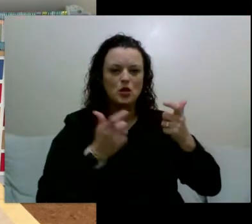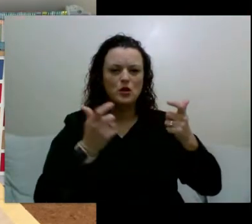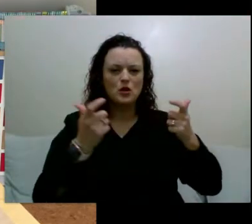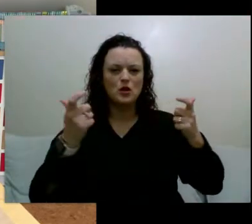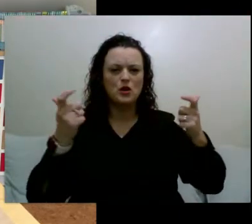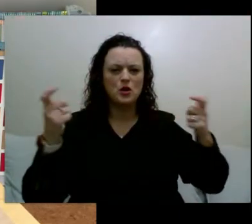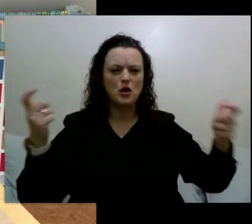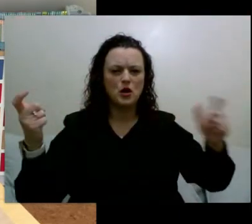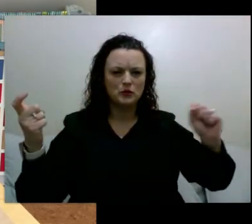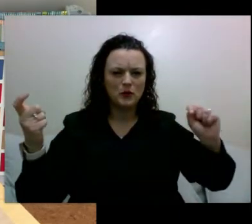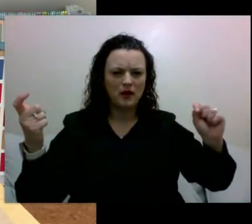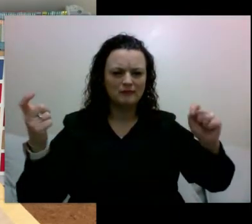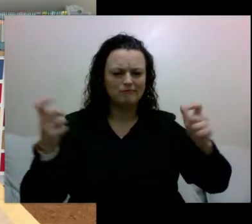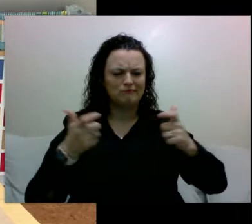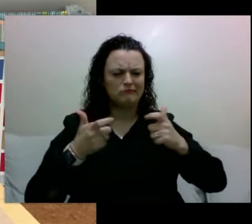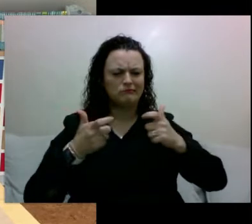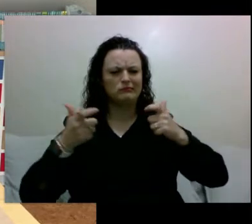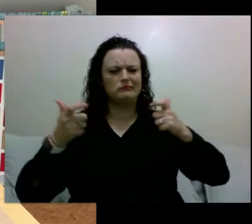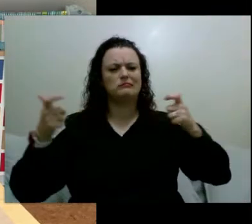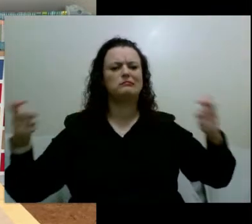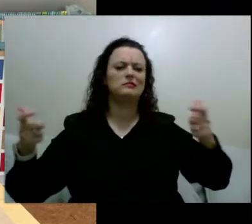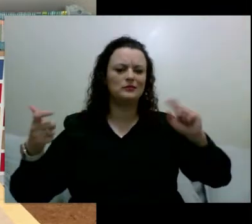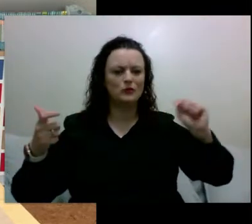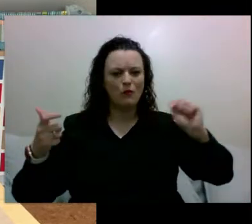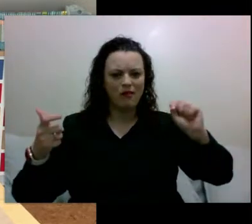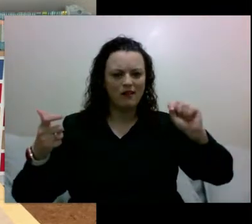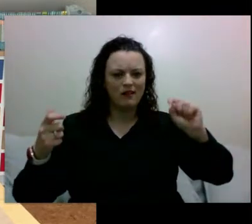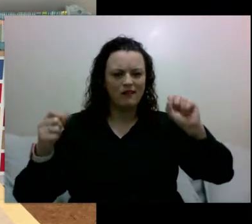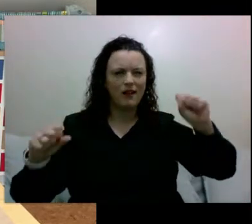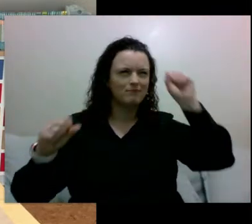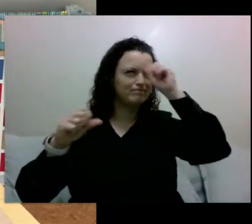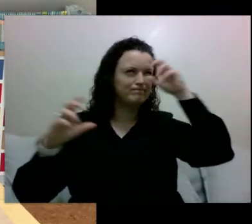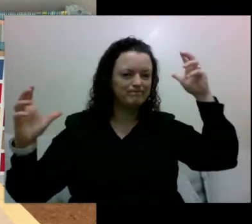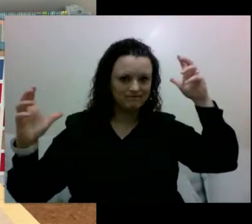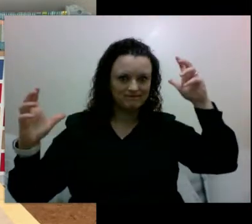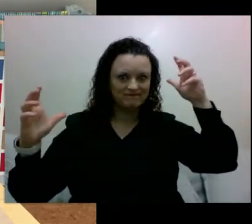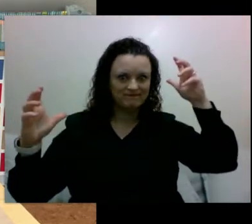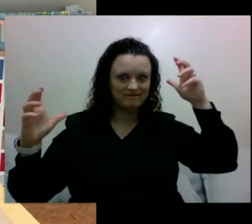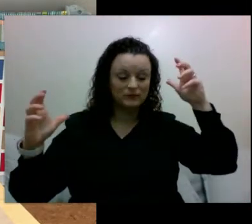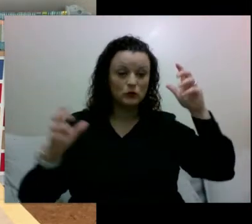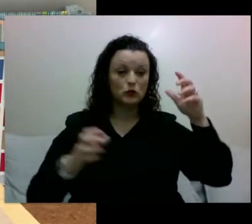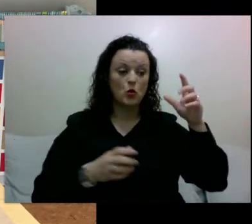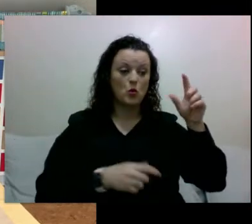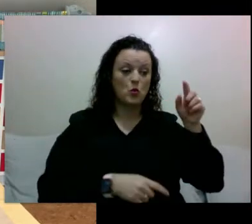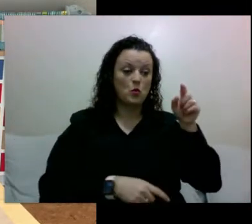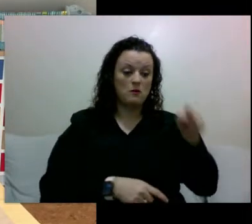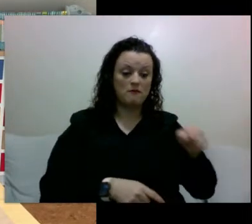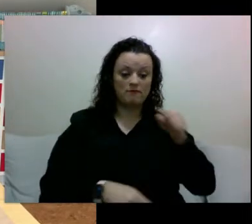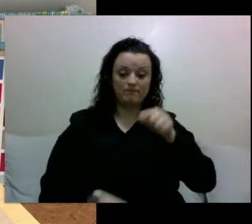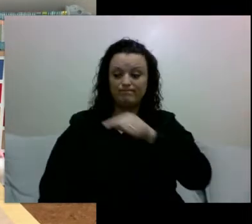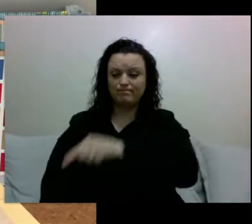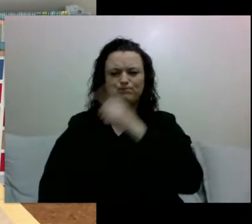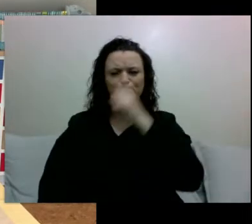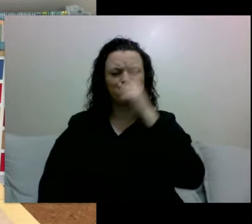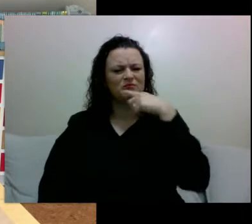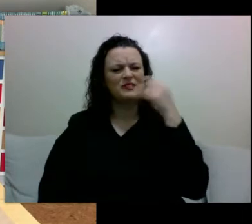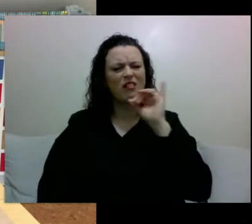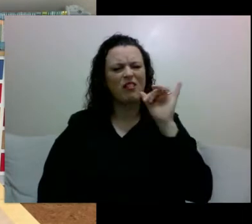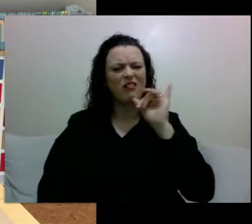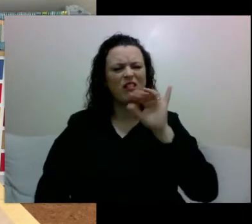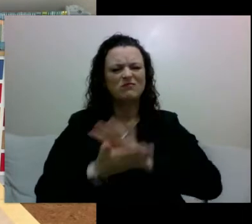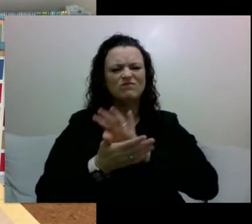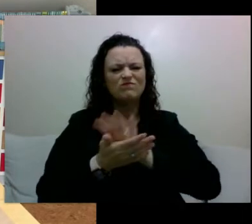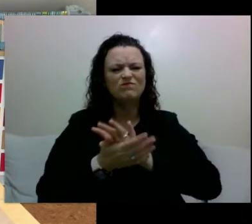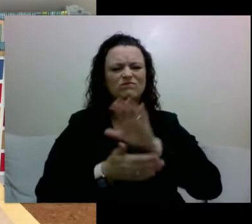It's probably the largest toilet you can ever imagine. And these look like they're just pieces of cardboard, but they